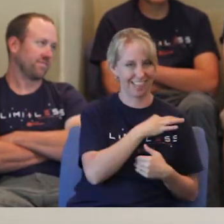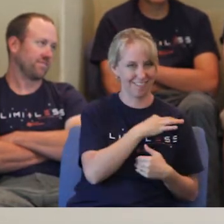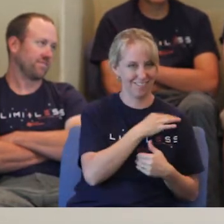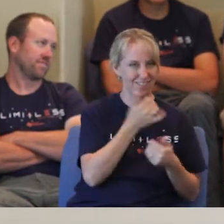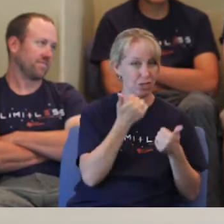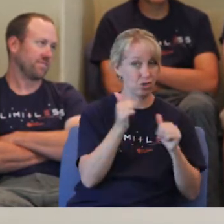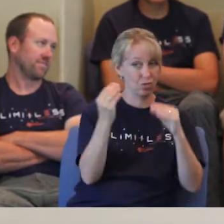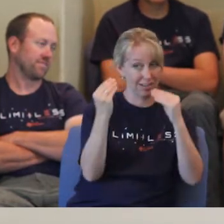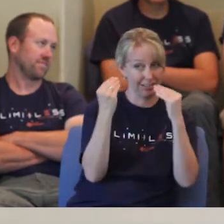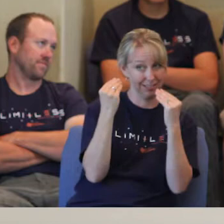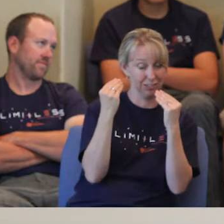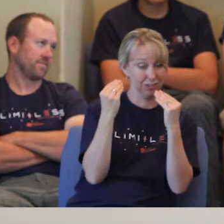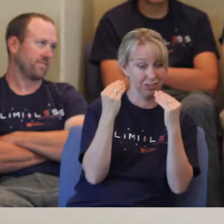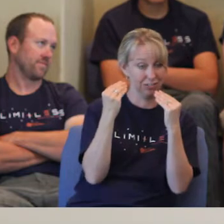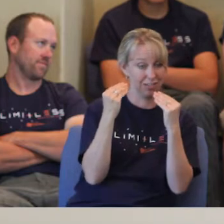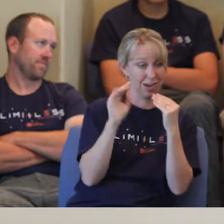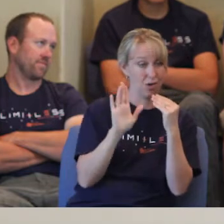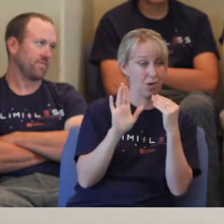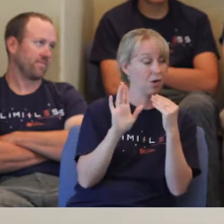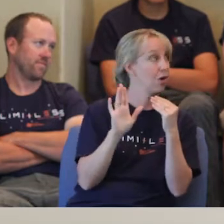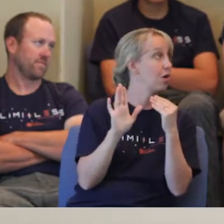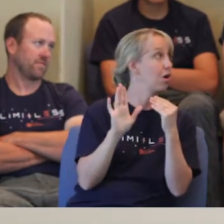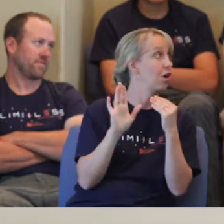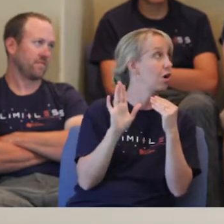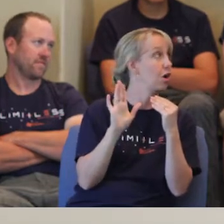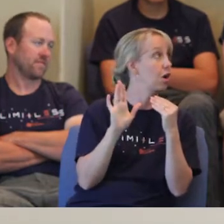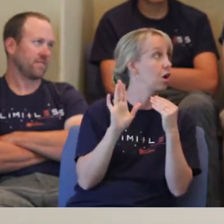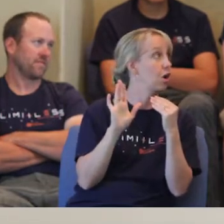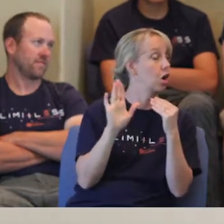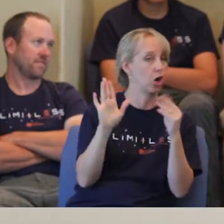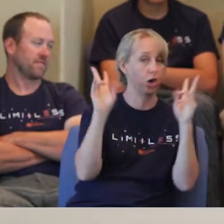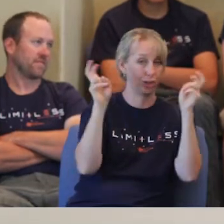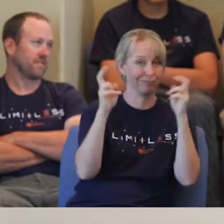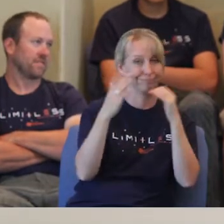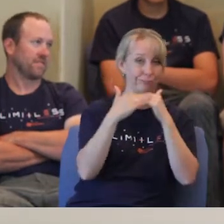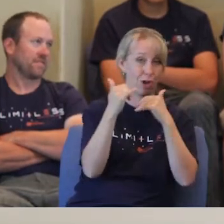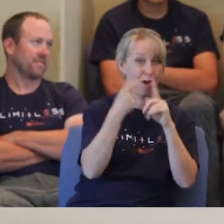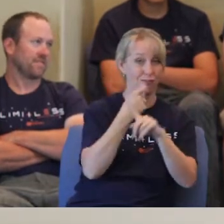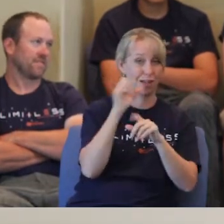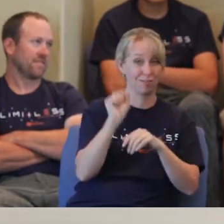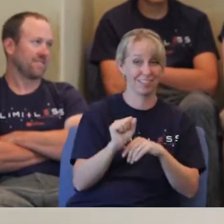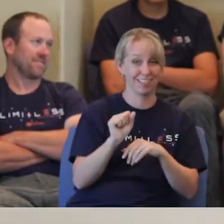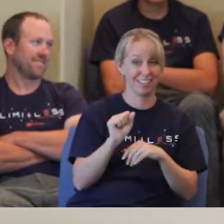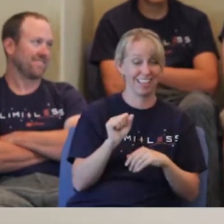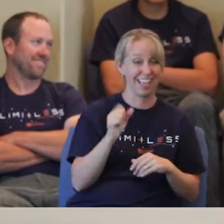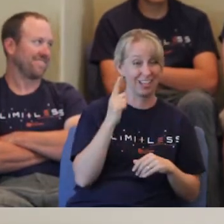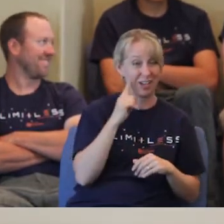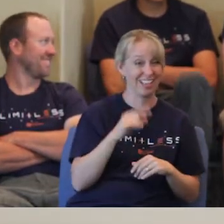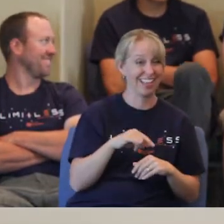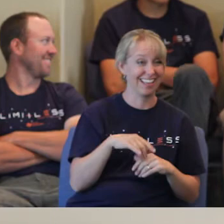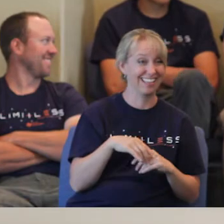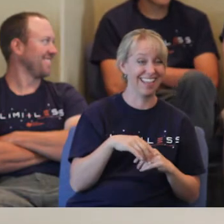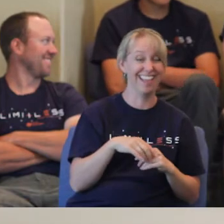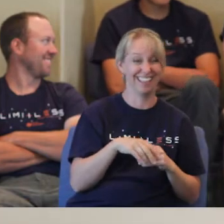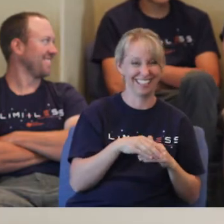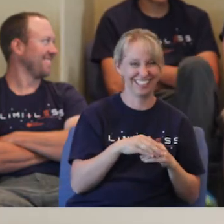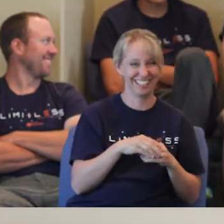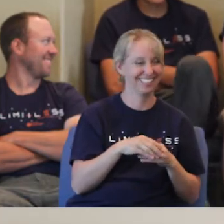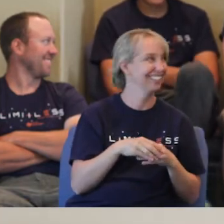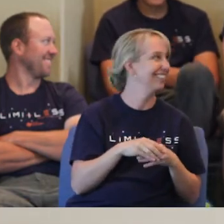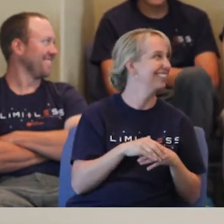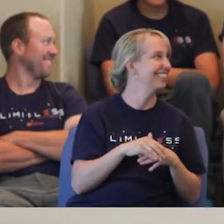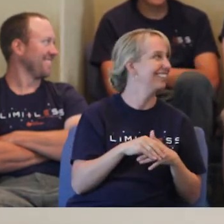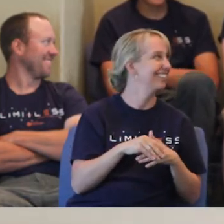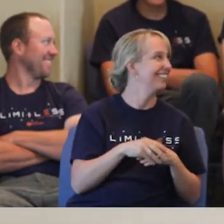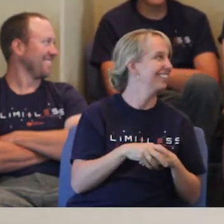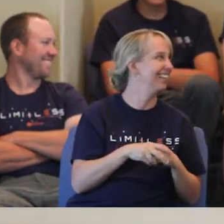us her call from South Carolina. And it goes, "Yee, yee, my